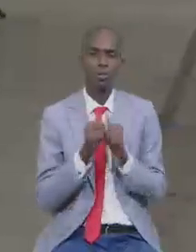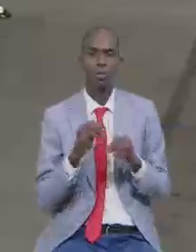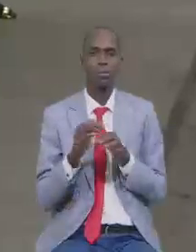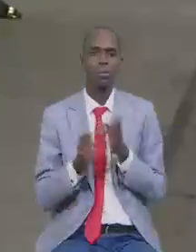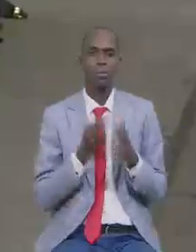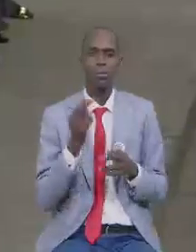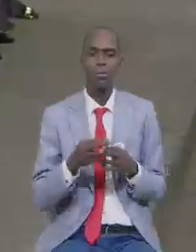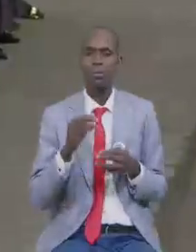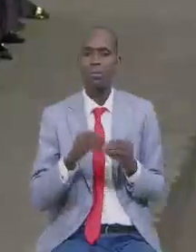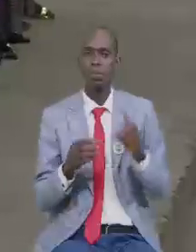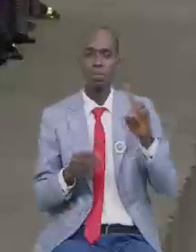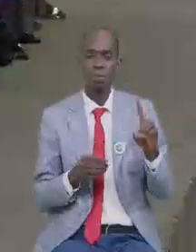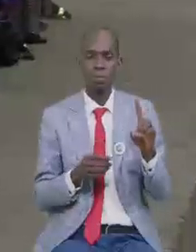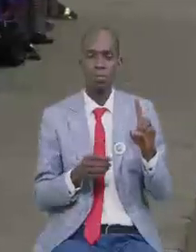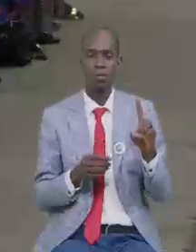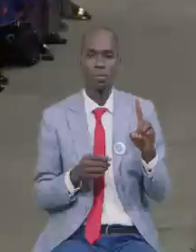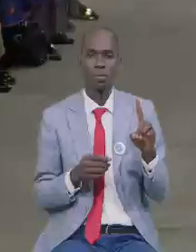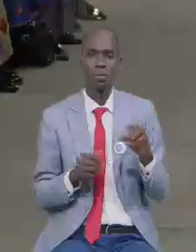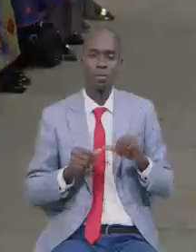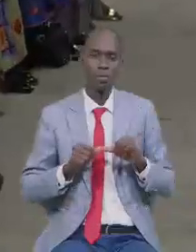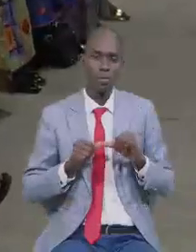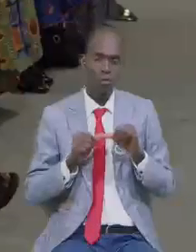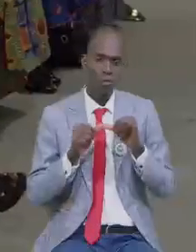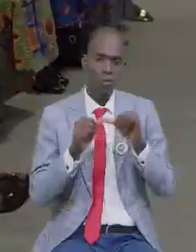one, importunate knocking.